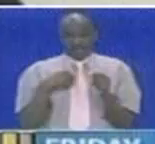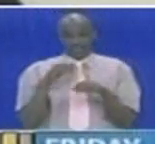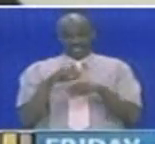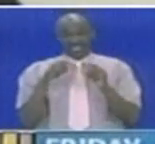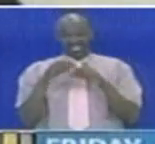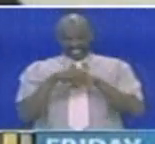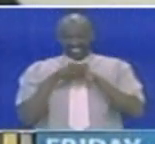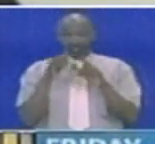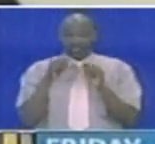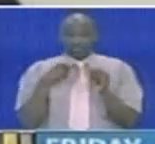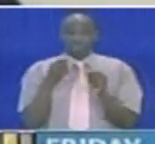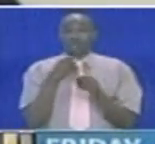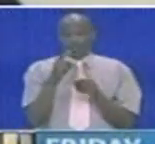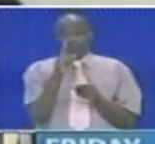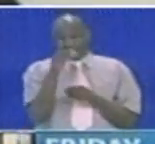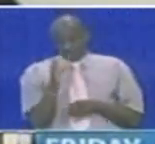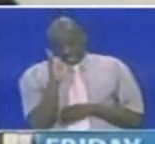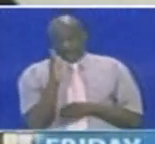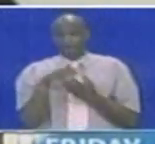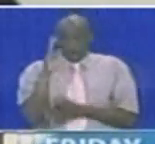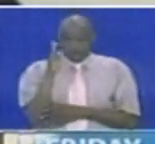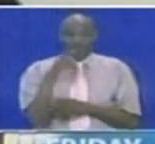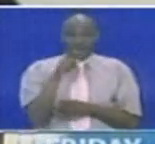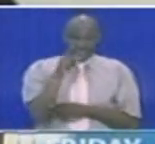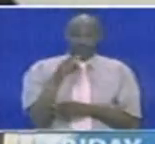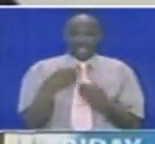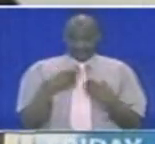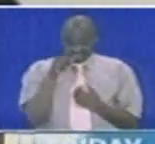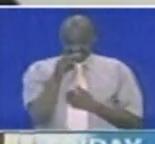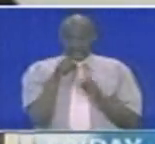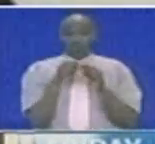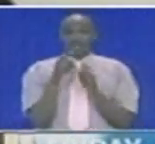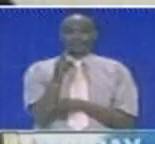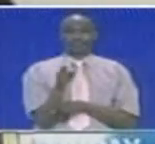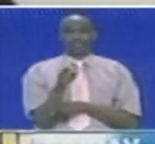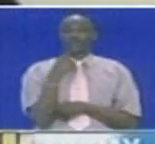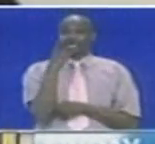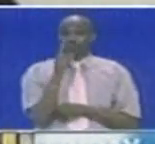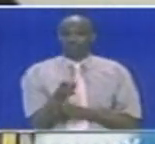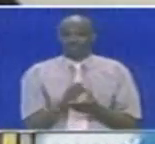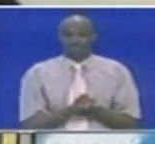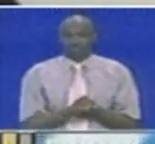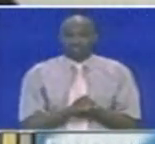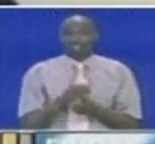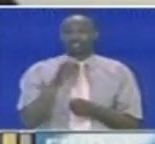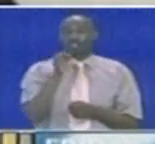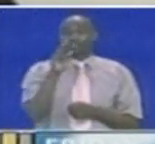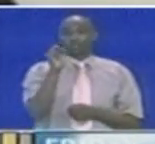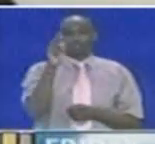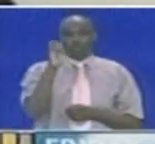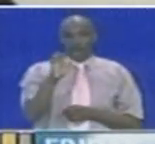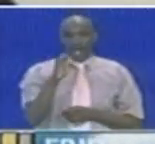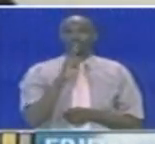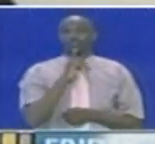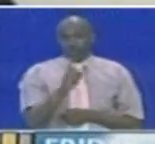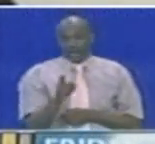words are pronounced in more than one way, and this is one of those words. We say sure or sure.